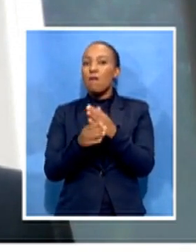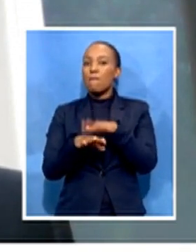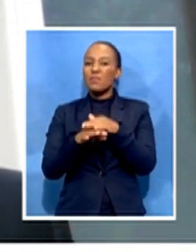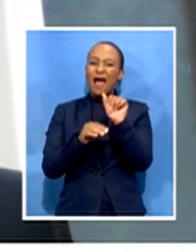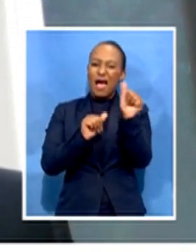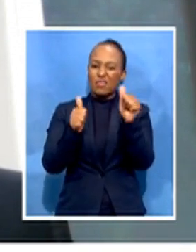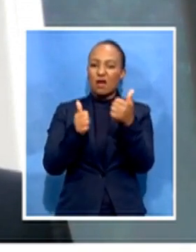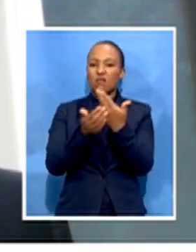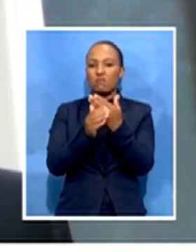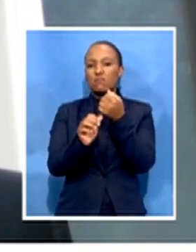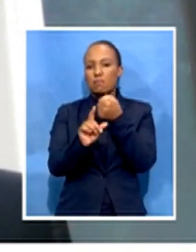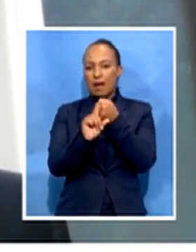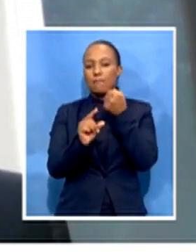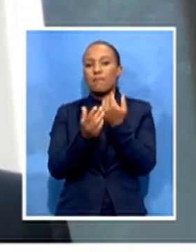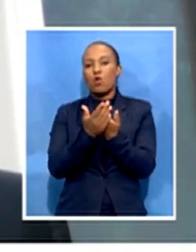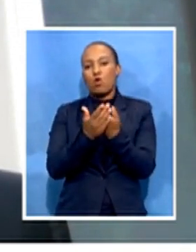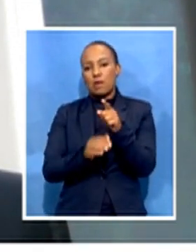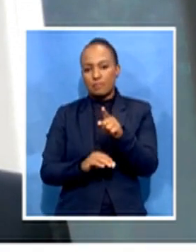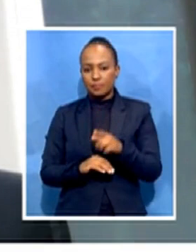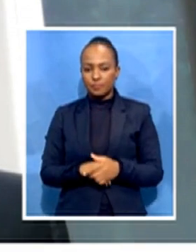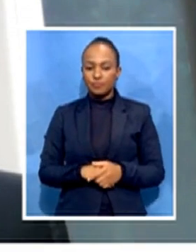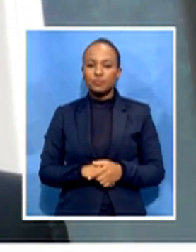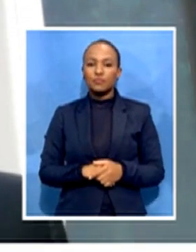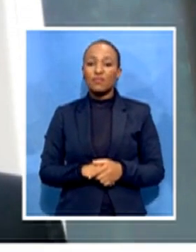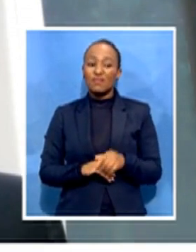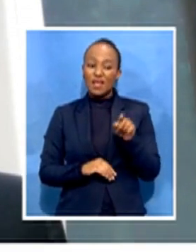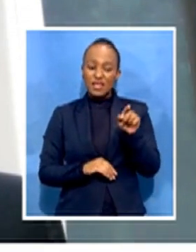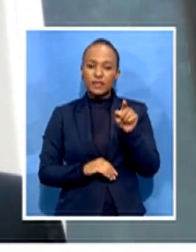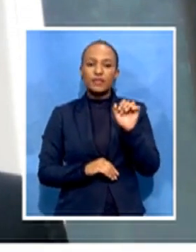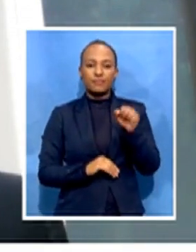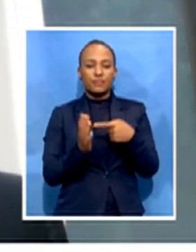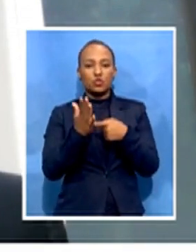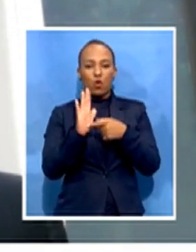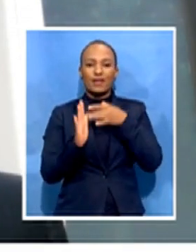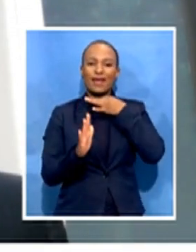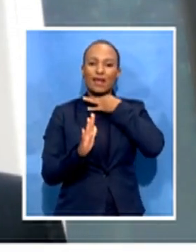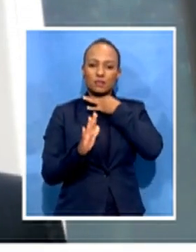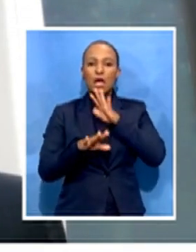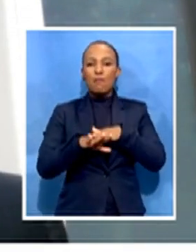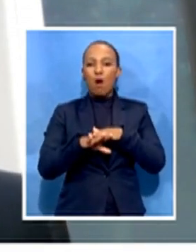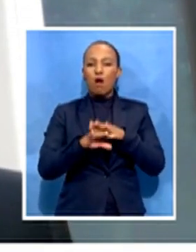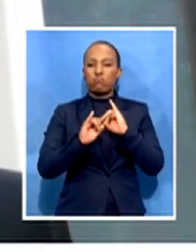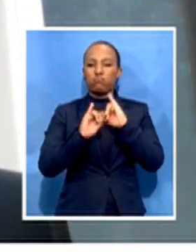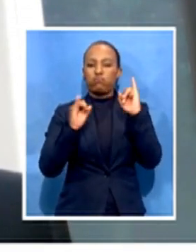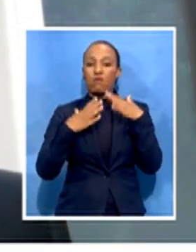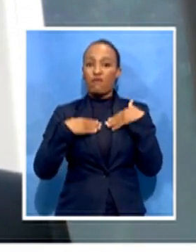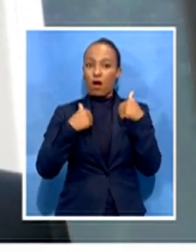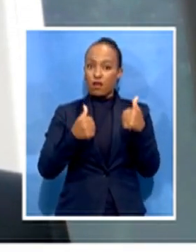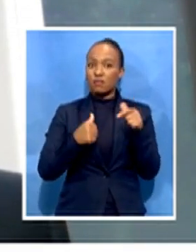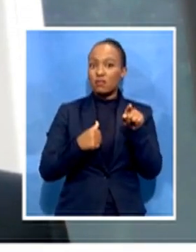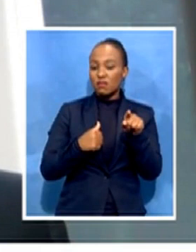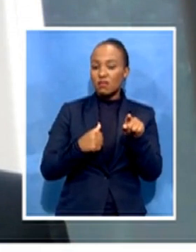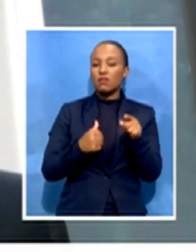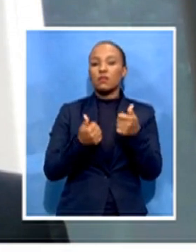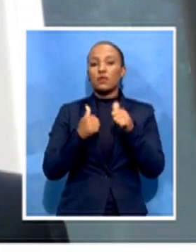Unfortunately, it poses risks, health risks. It poses losses to the fiscus, as well as